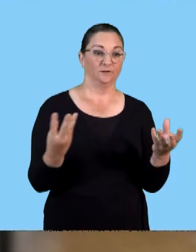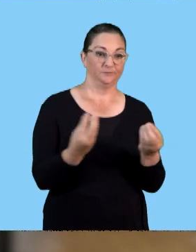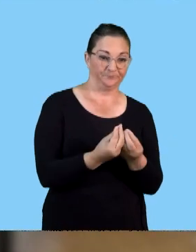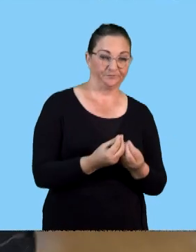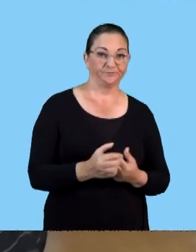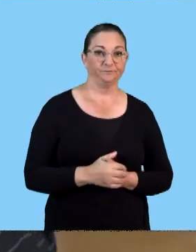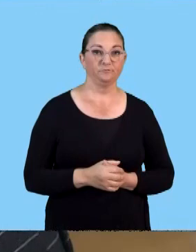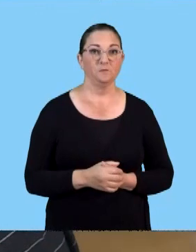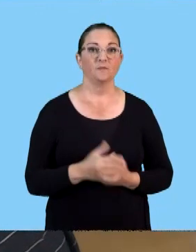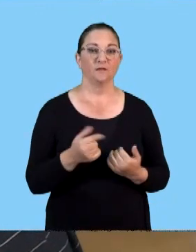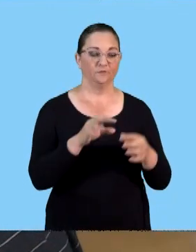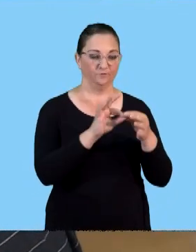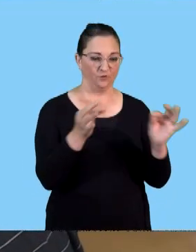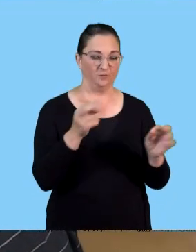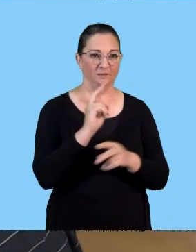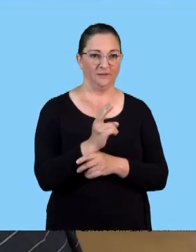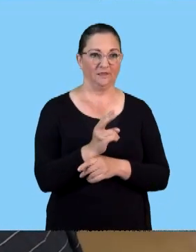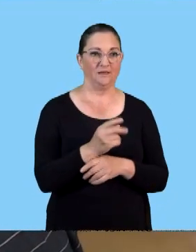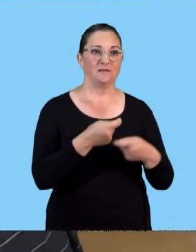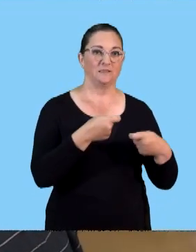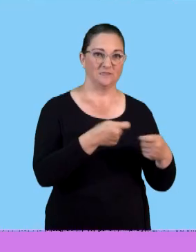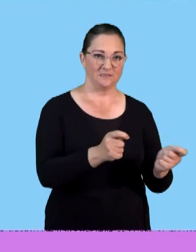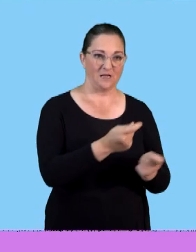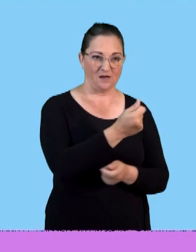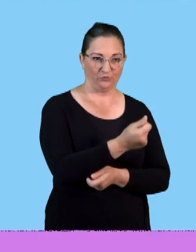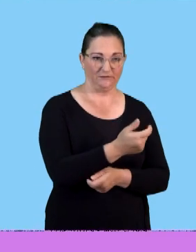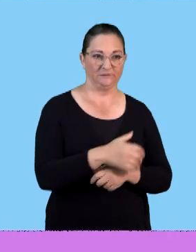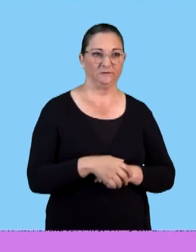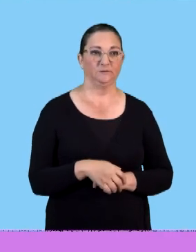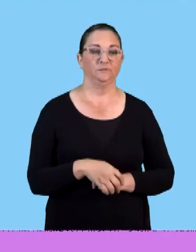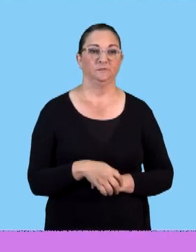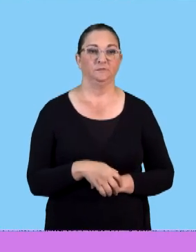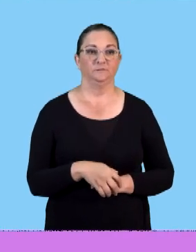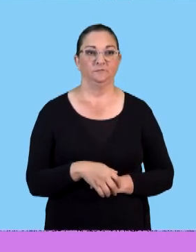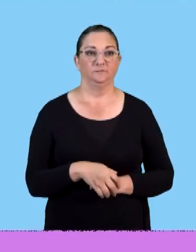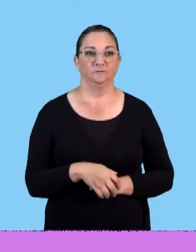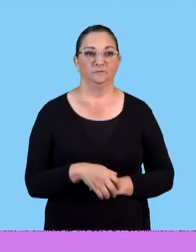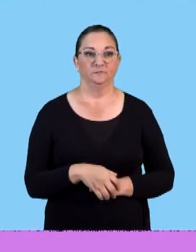values. Okay, so I'll start again by my formula. Selling price